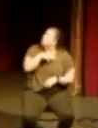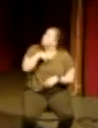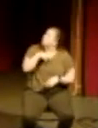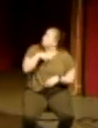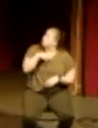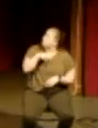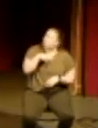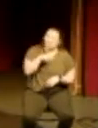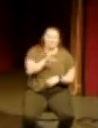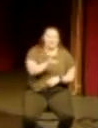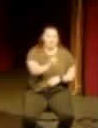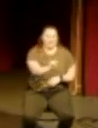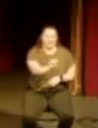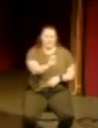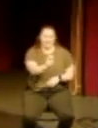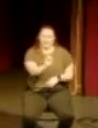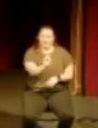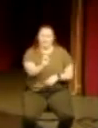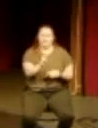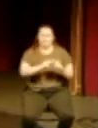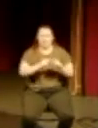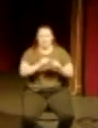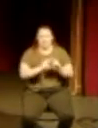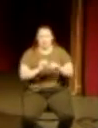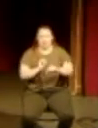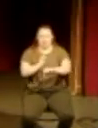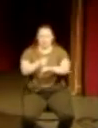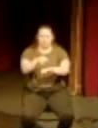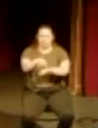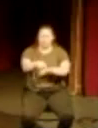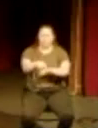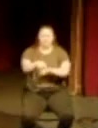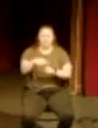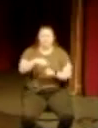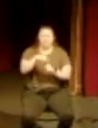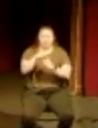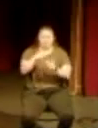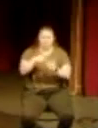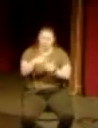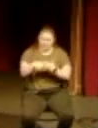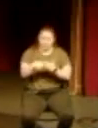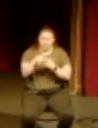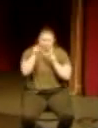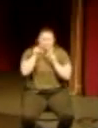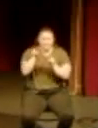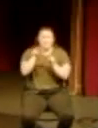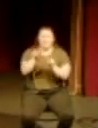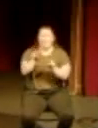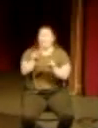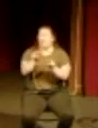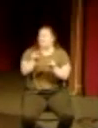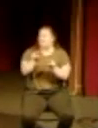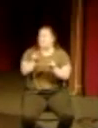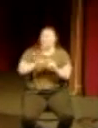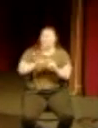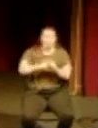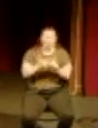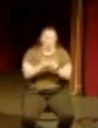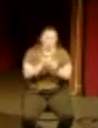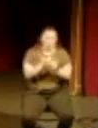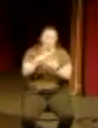the CTE complex will go. It's really, really a special project. Looking forward to getting started with